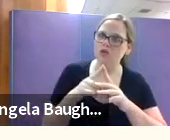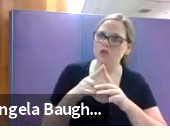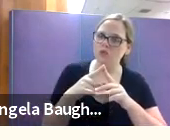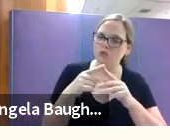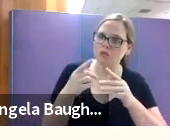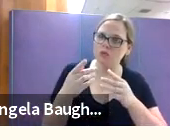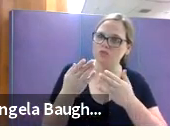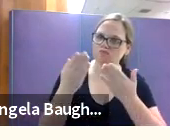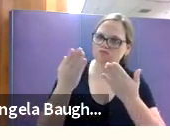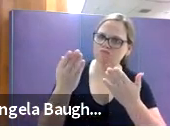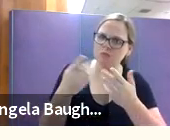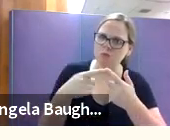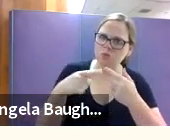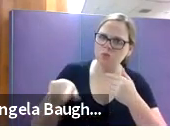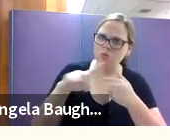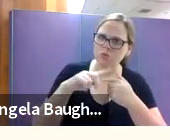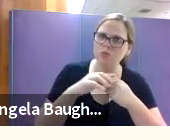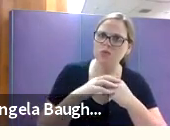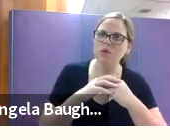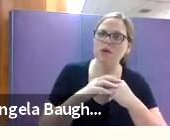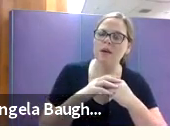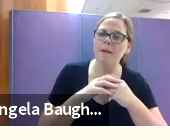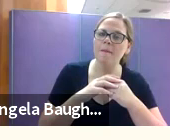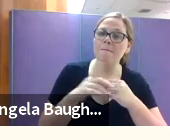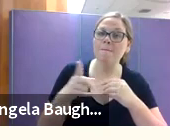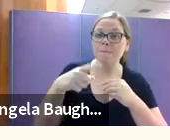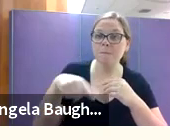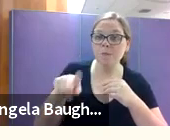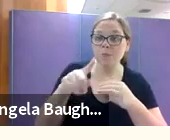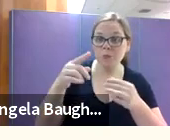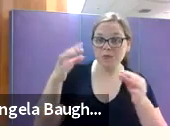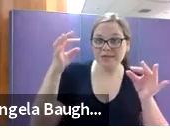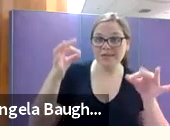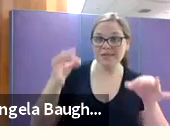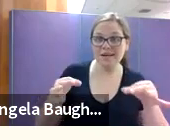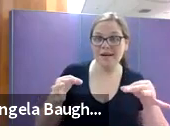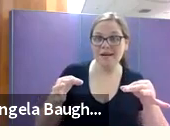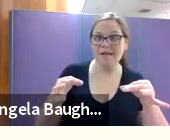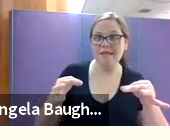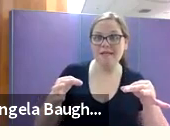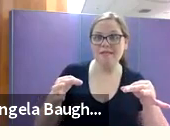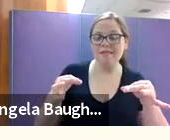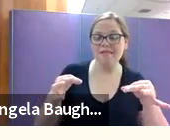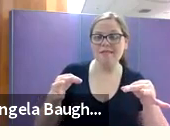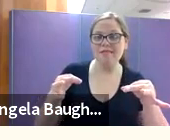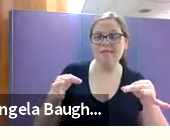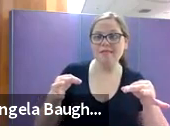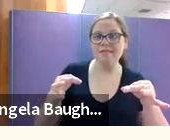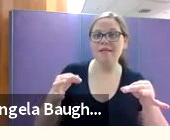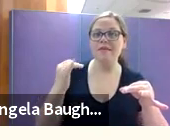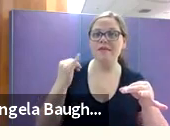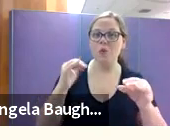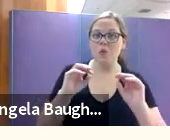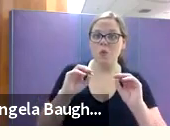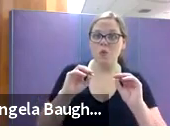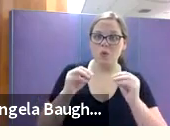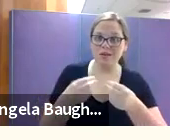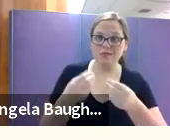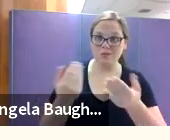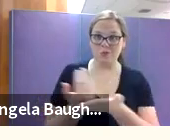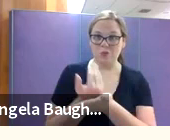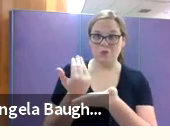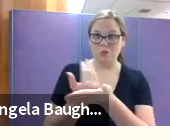committee also. You all had decided that if an organization that was